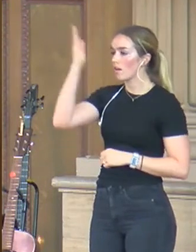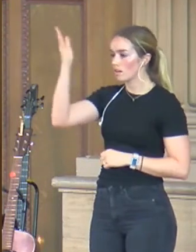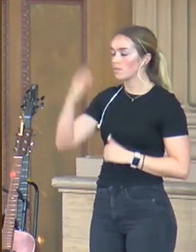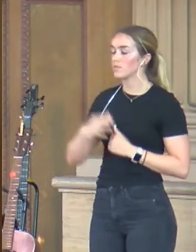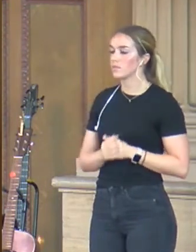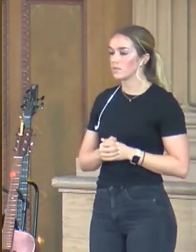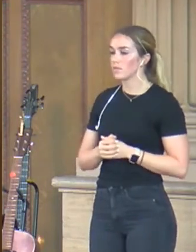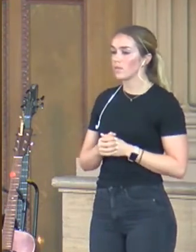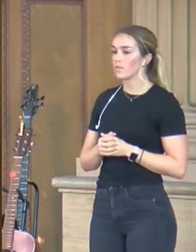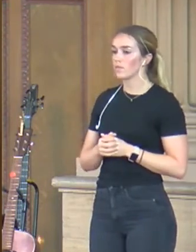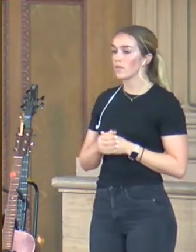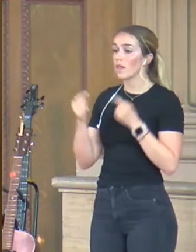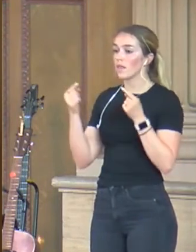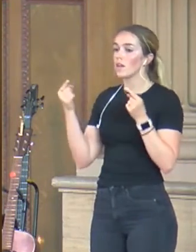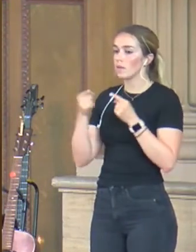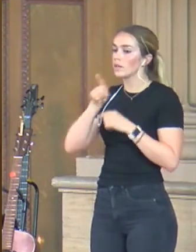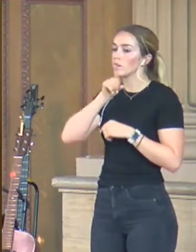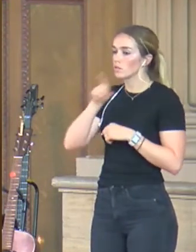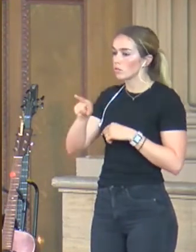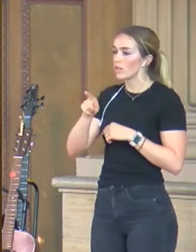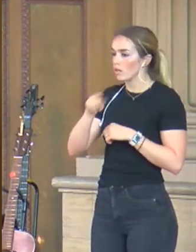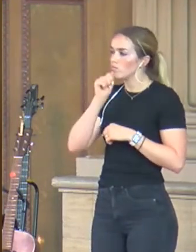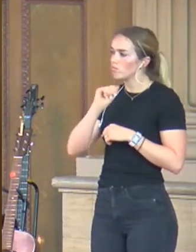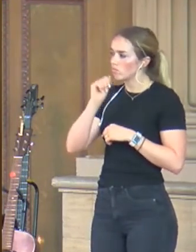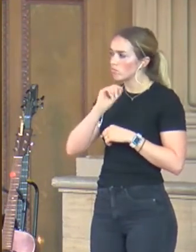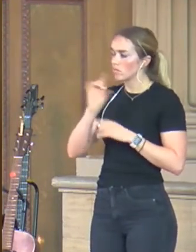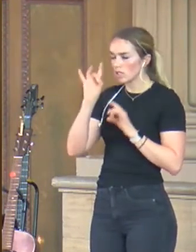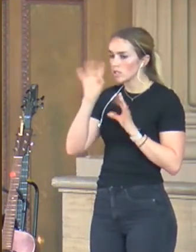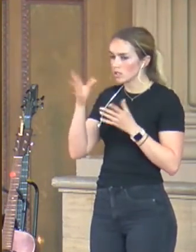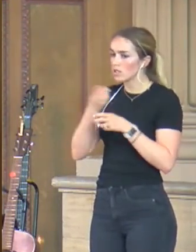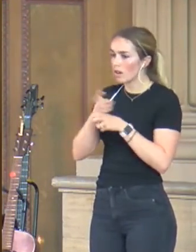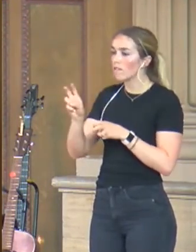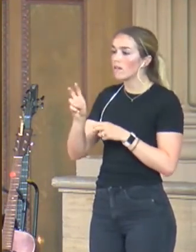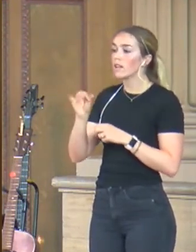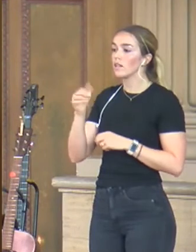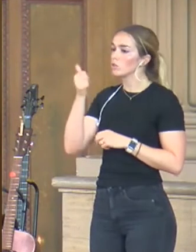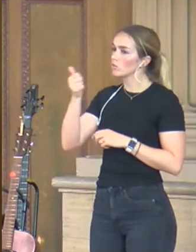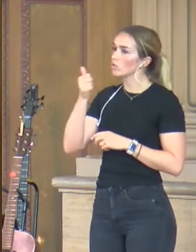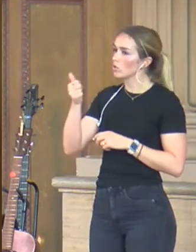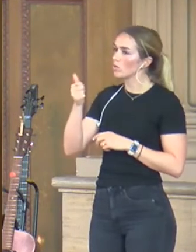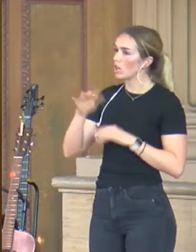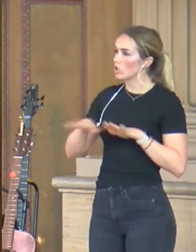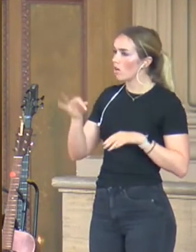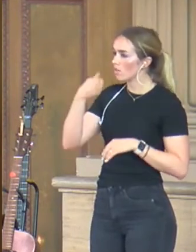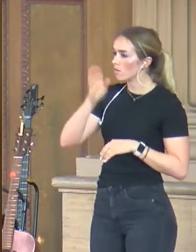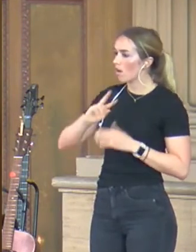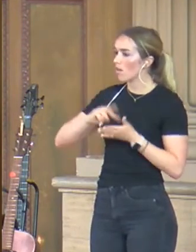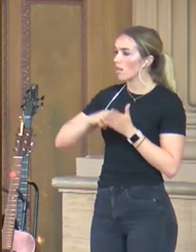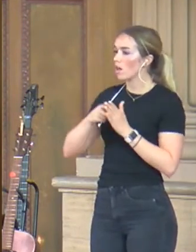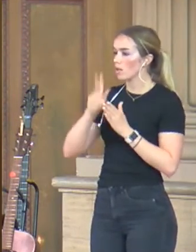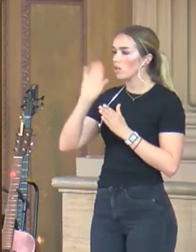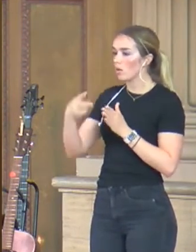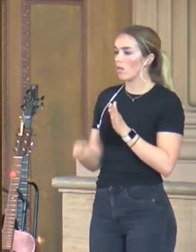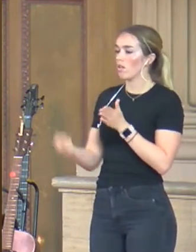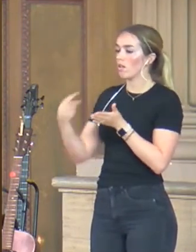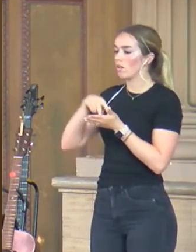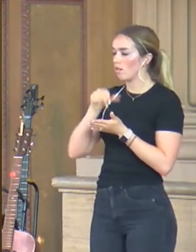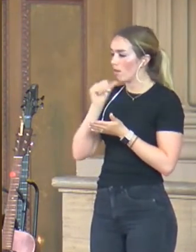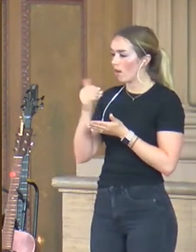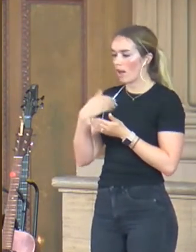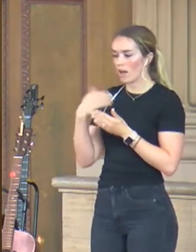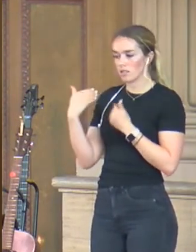The pain that you're going through is real. It's searing but if you're his one day you'll rise up from your grave